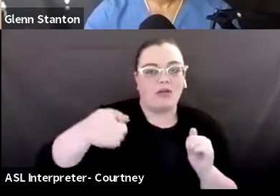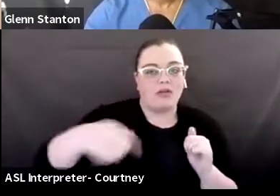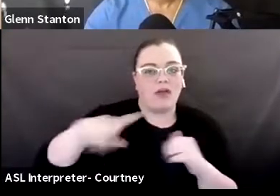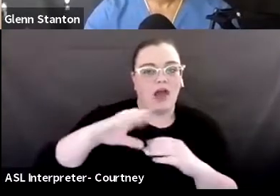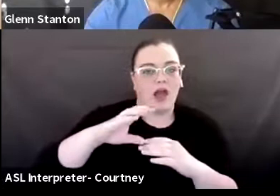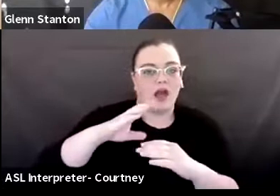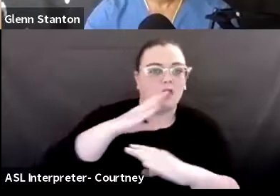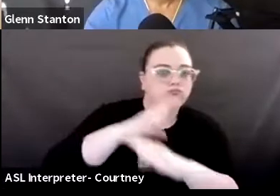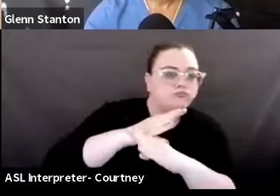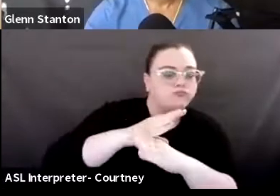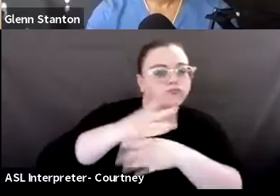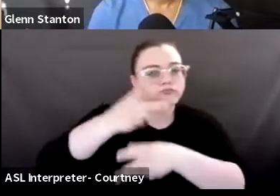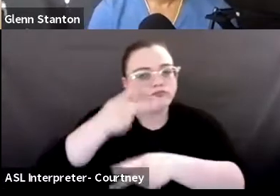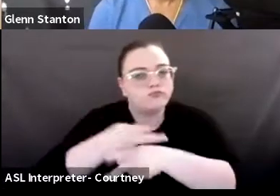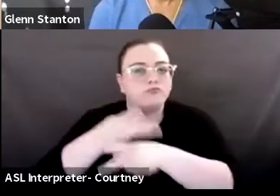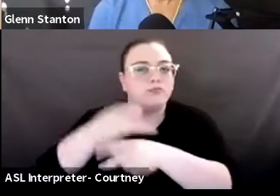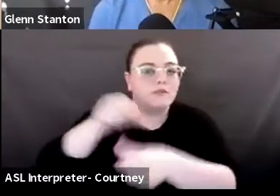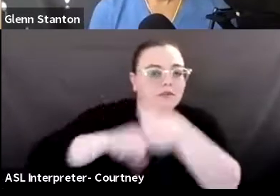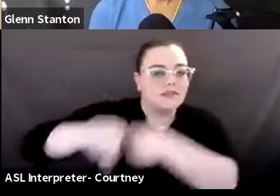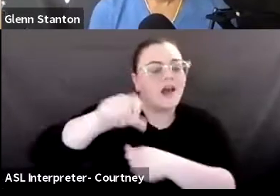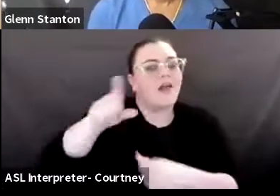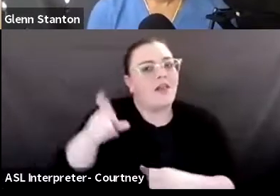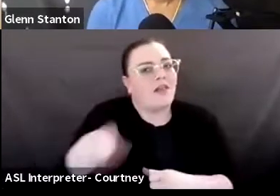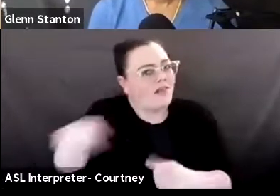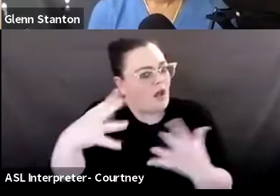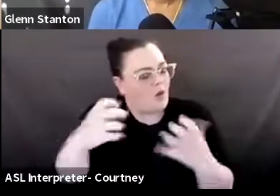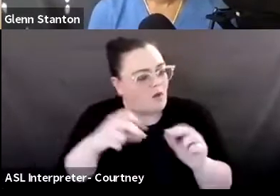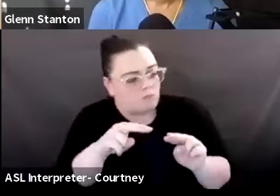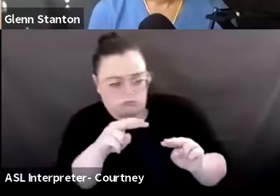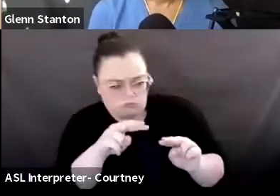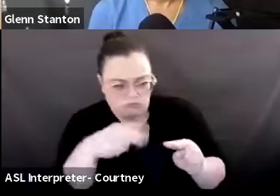each other. They wanted to make sure that